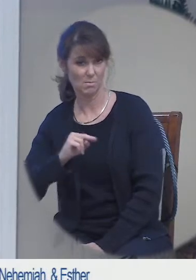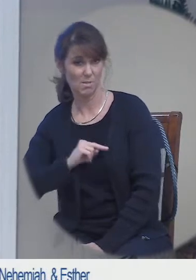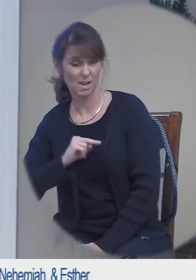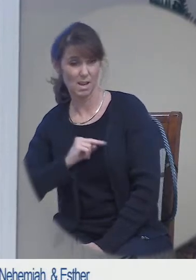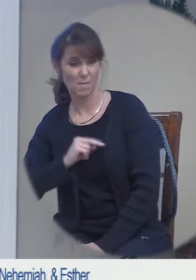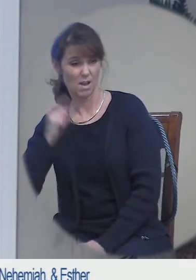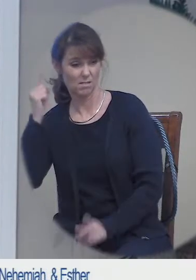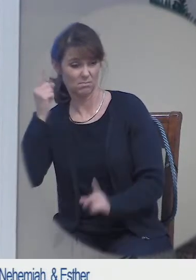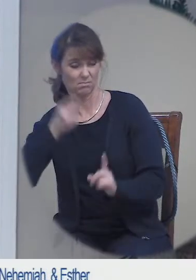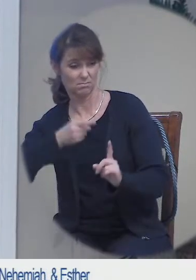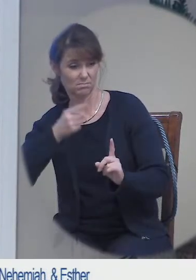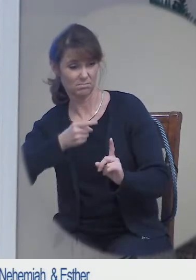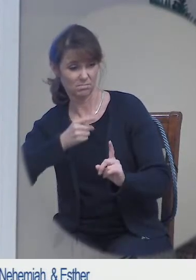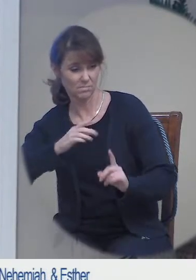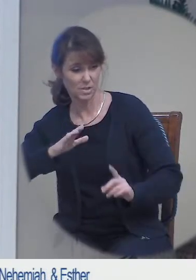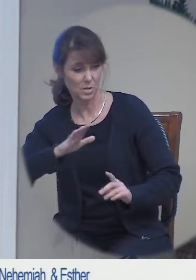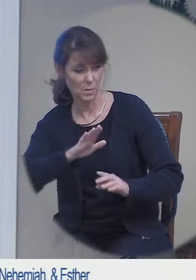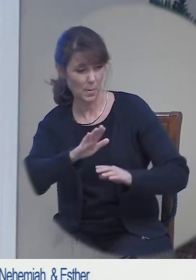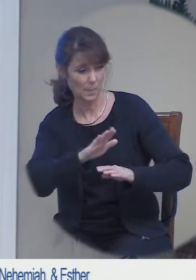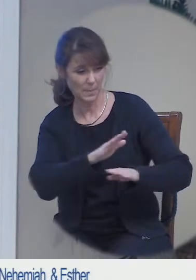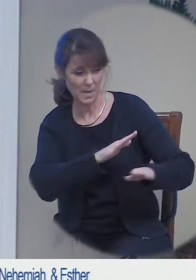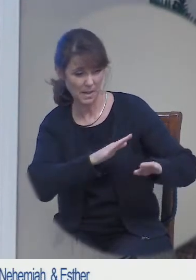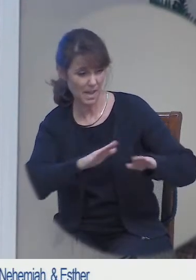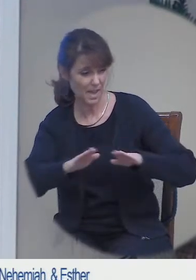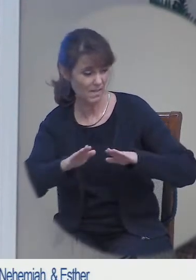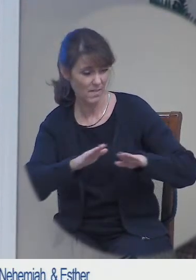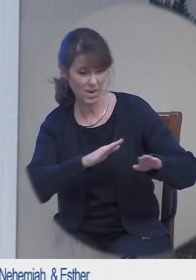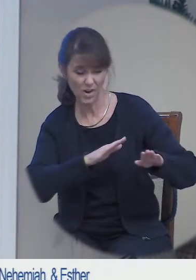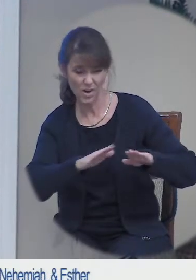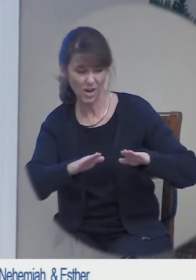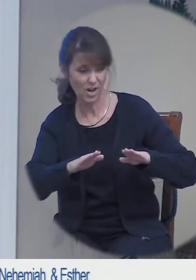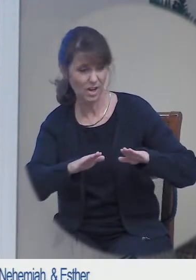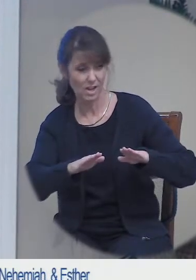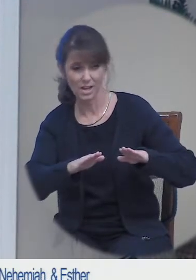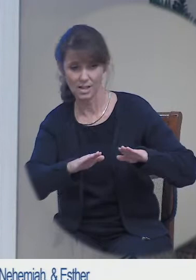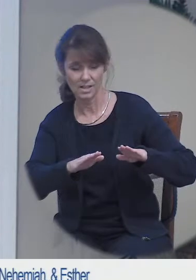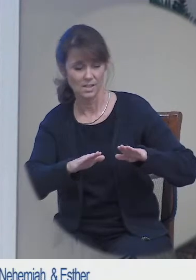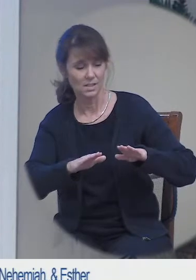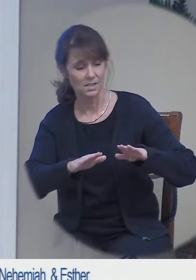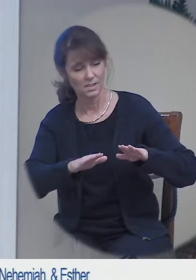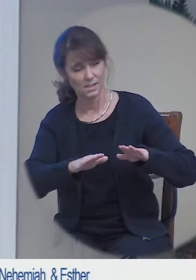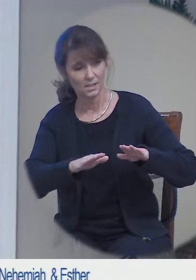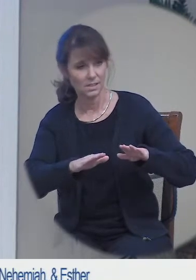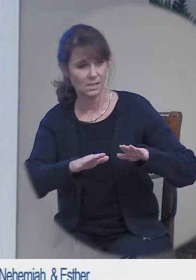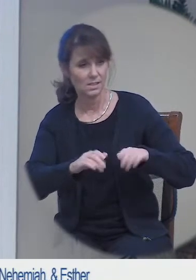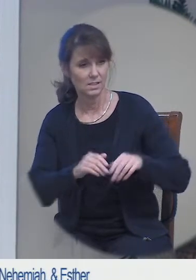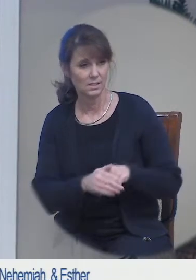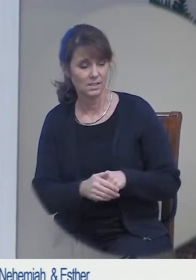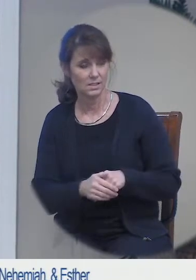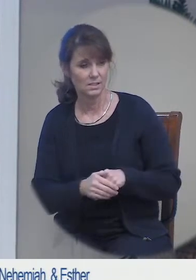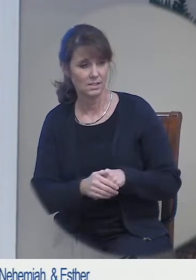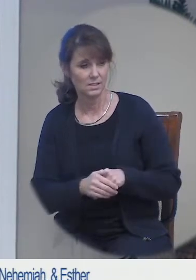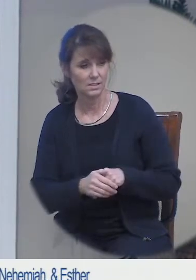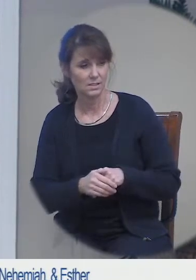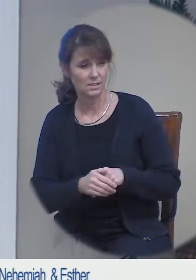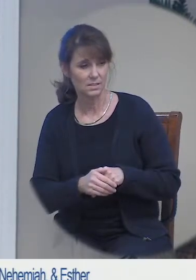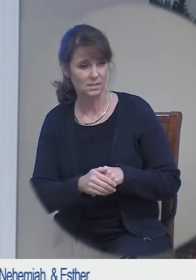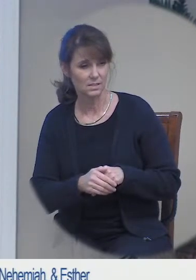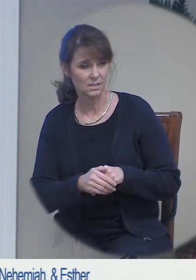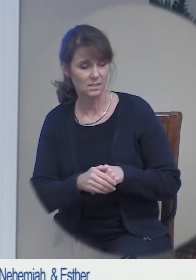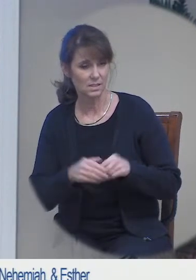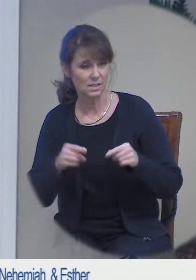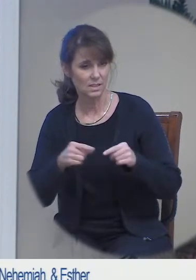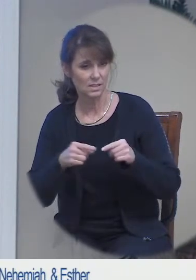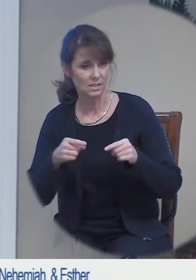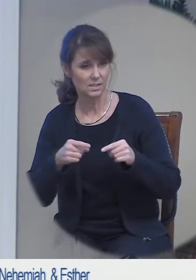time in some ways is acting in contradiction to what they did earlier.